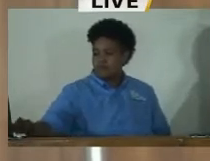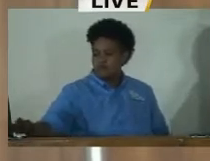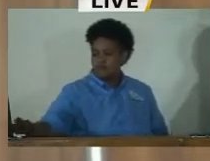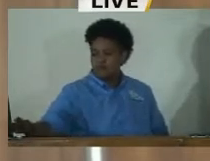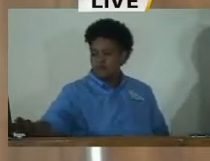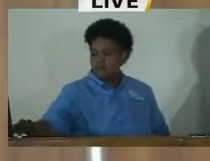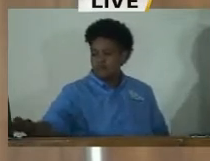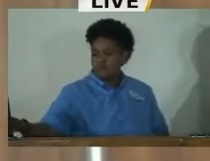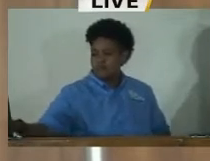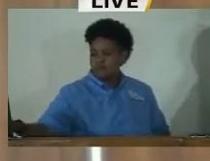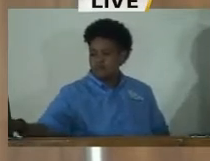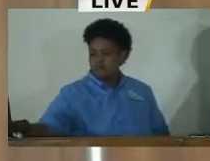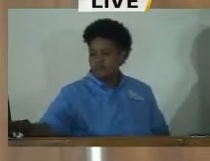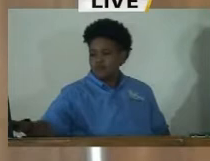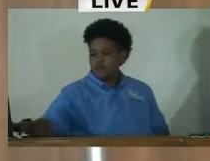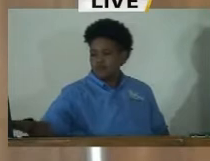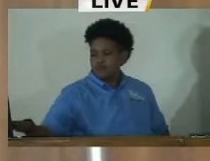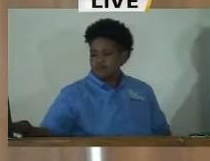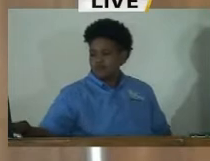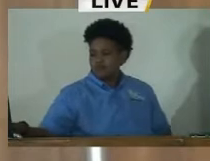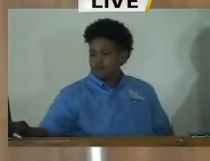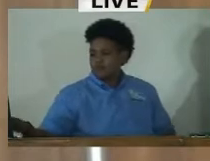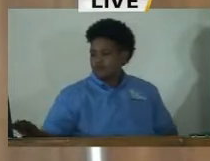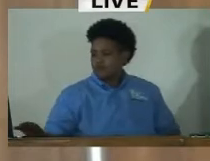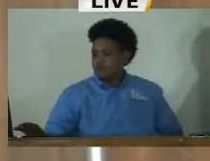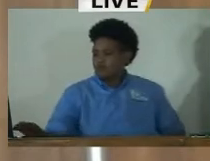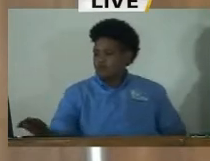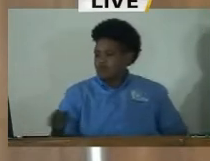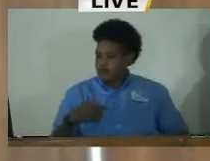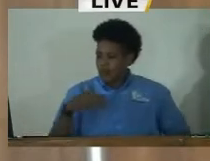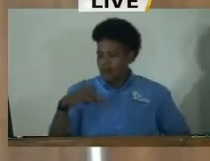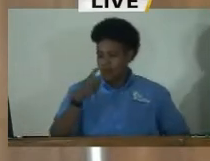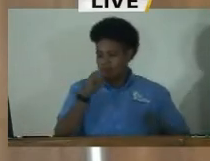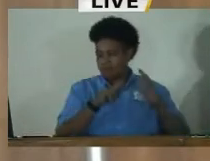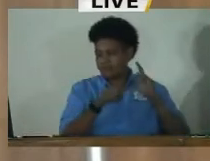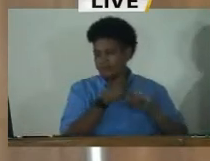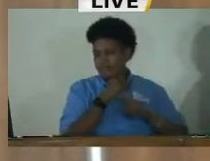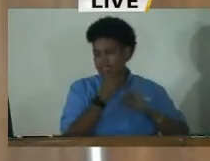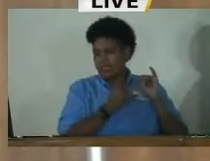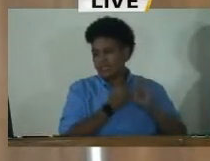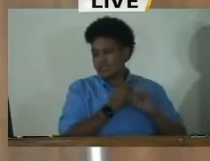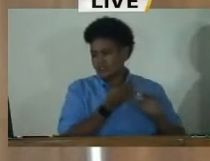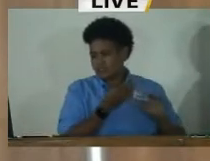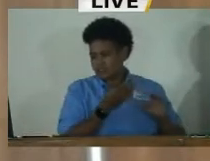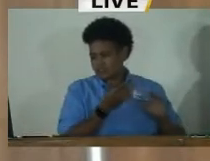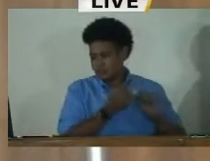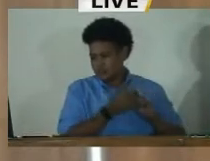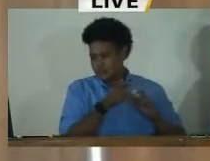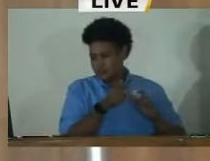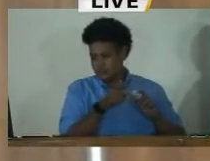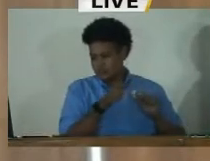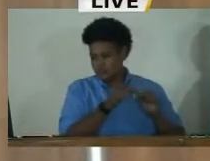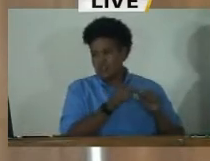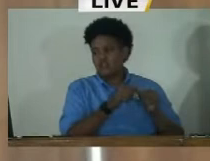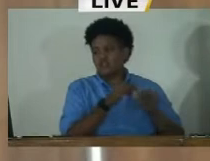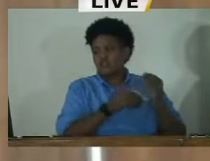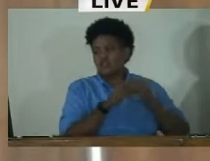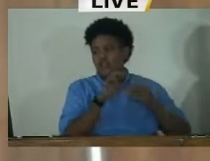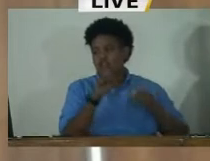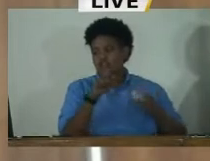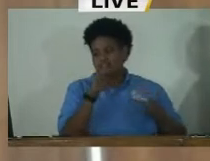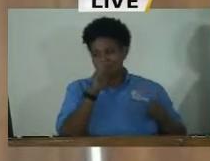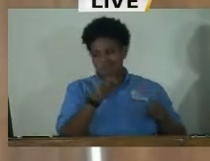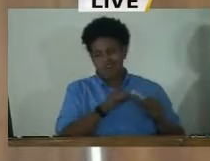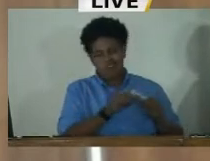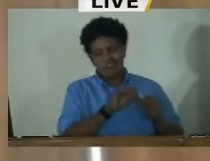we consistently import 4 times more than we export in terms of goods. Our import substitution policy, which